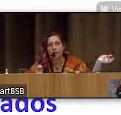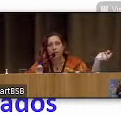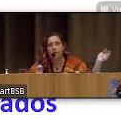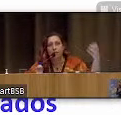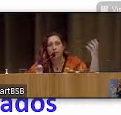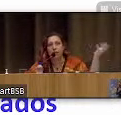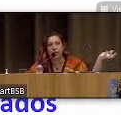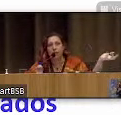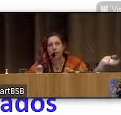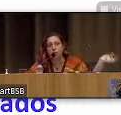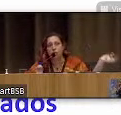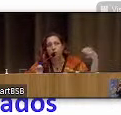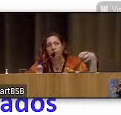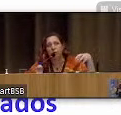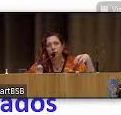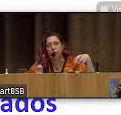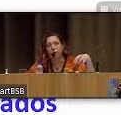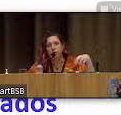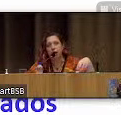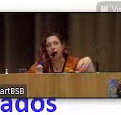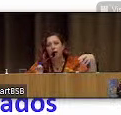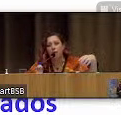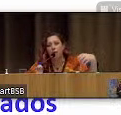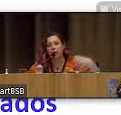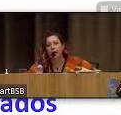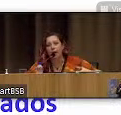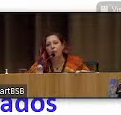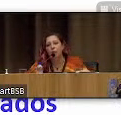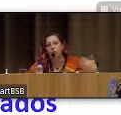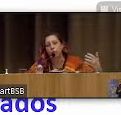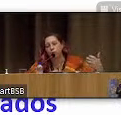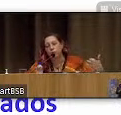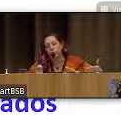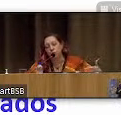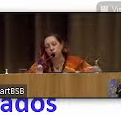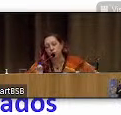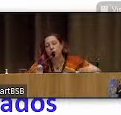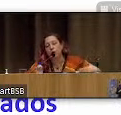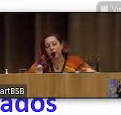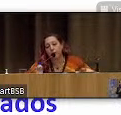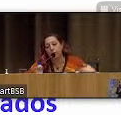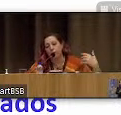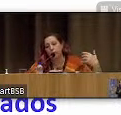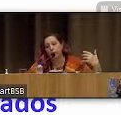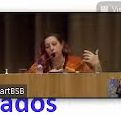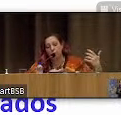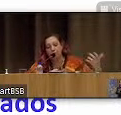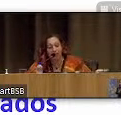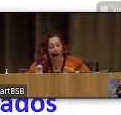conclusions are very elevated, but this possibly is due to